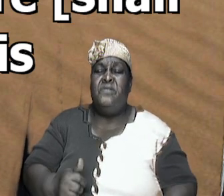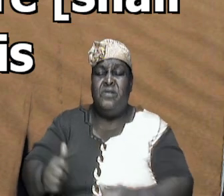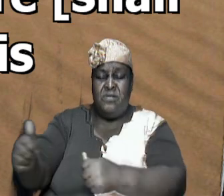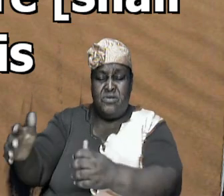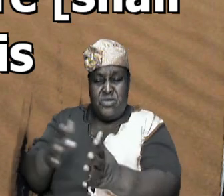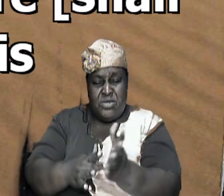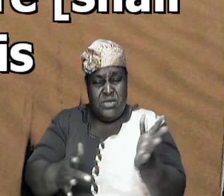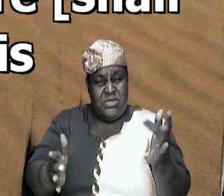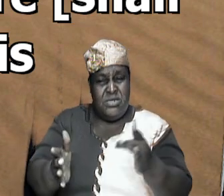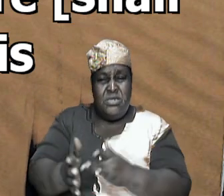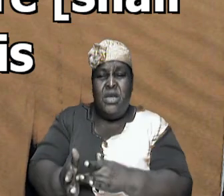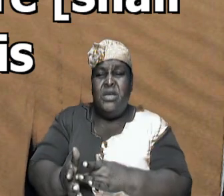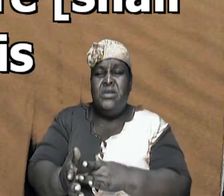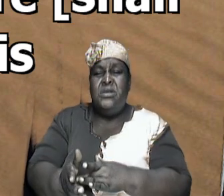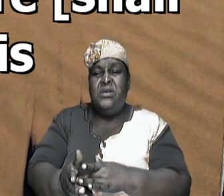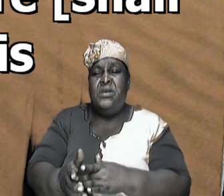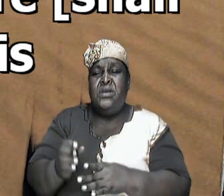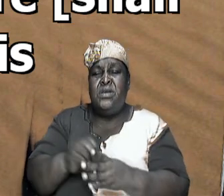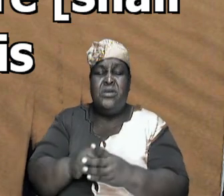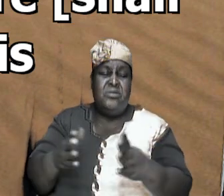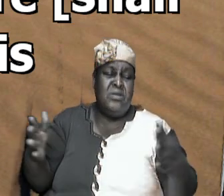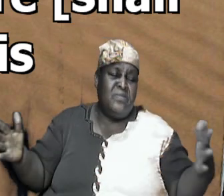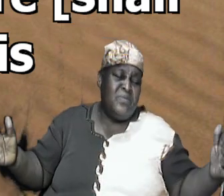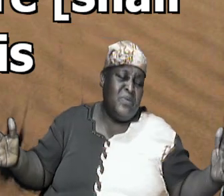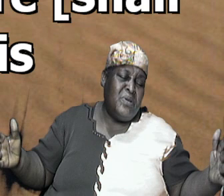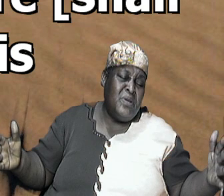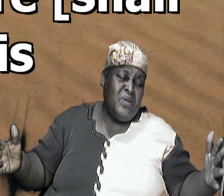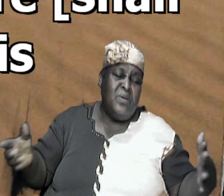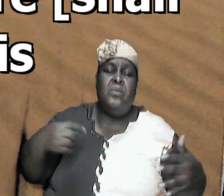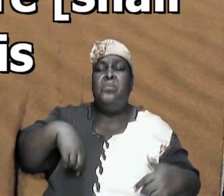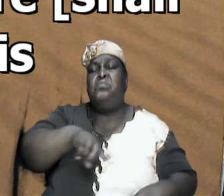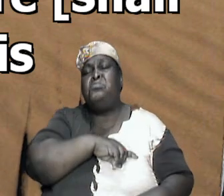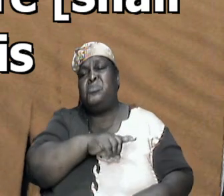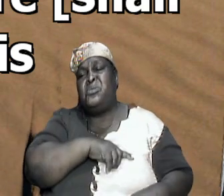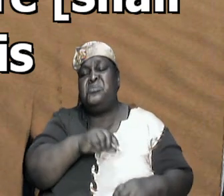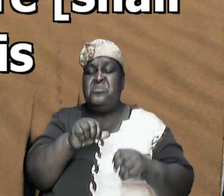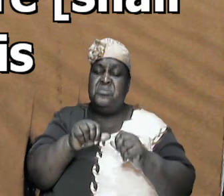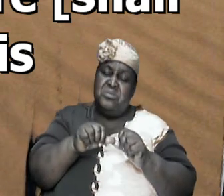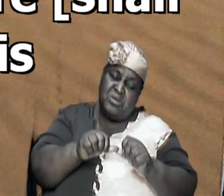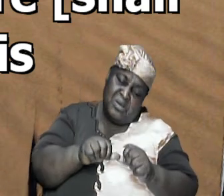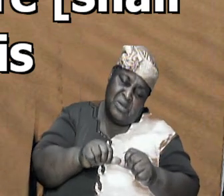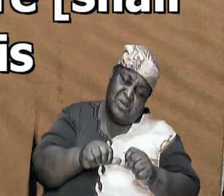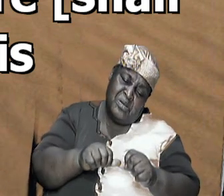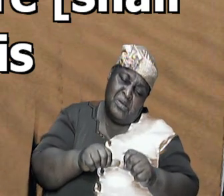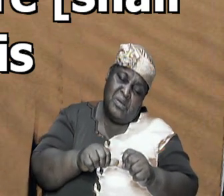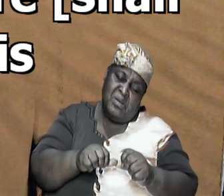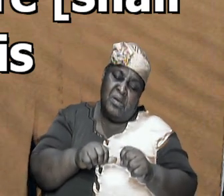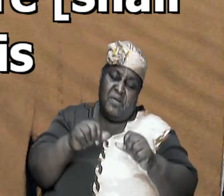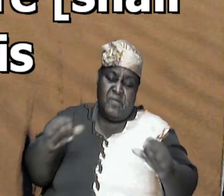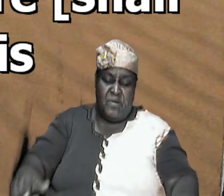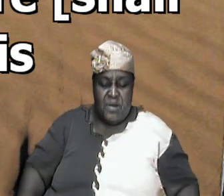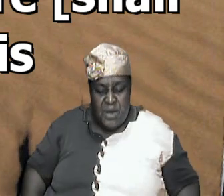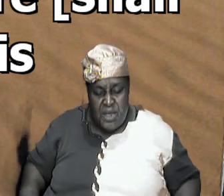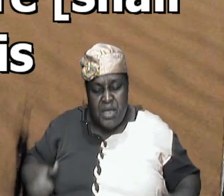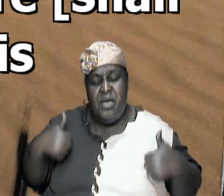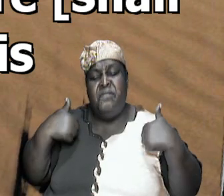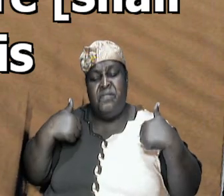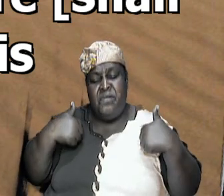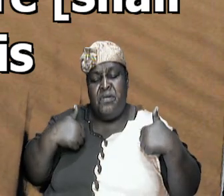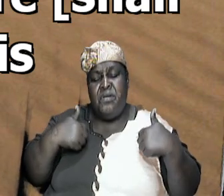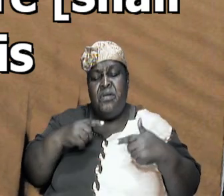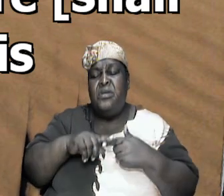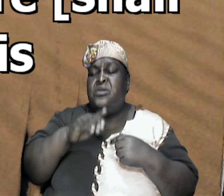Not just to follow him. In the general sense of the word, but we are going to spend the rest of our life to